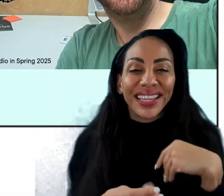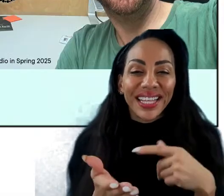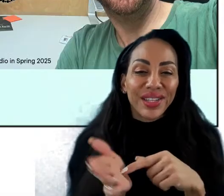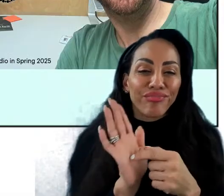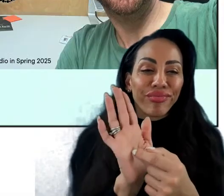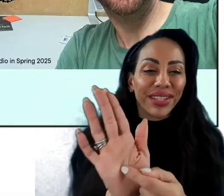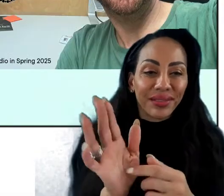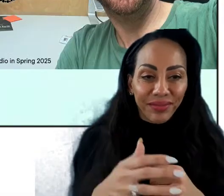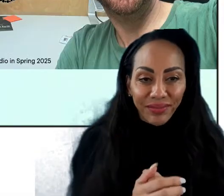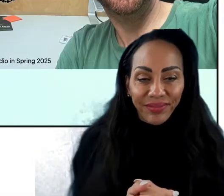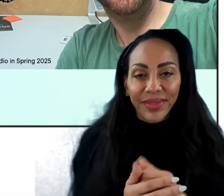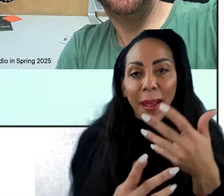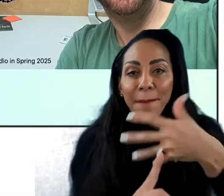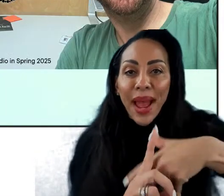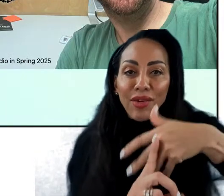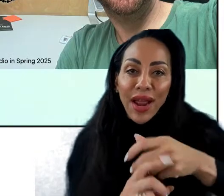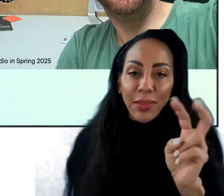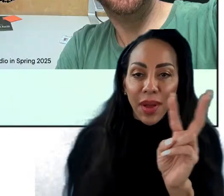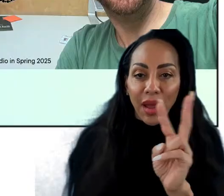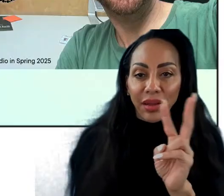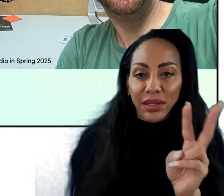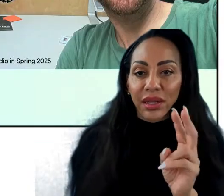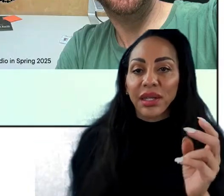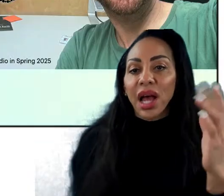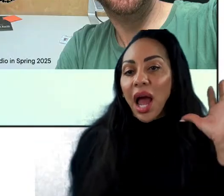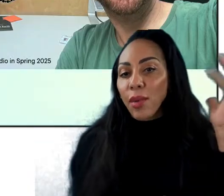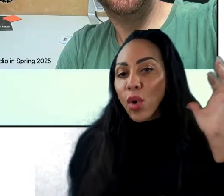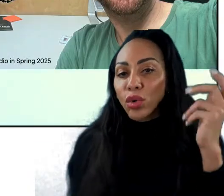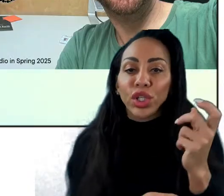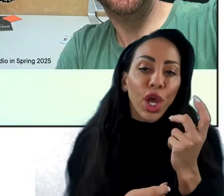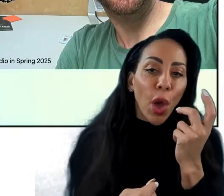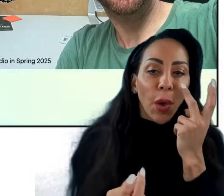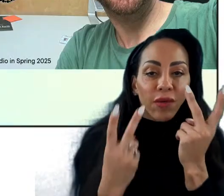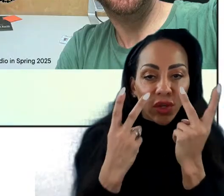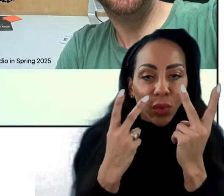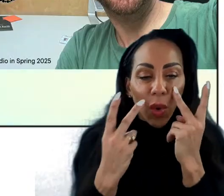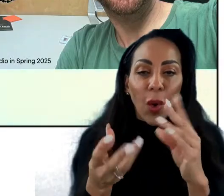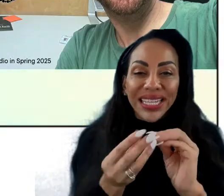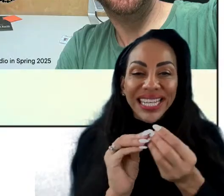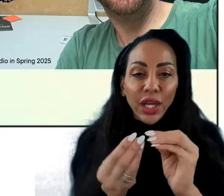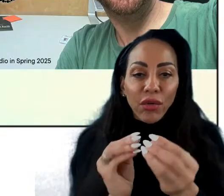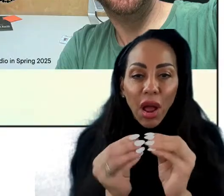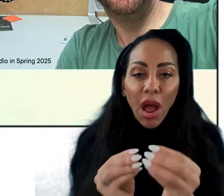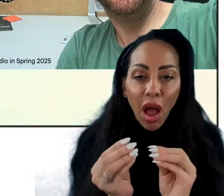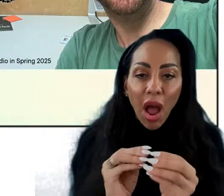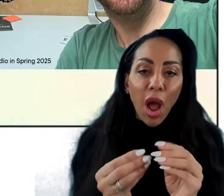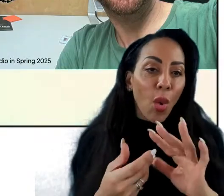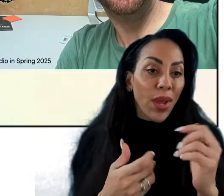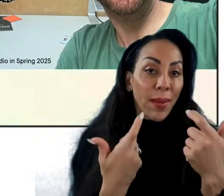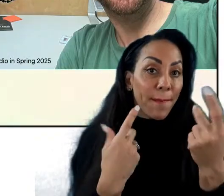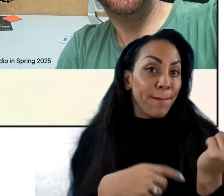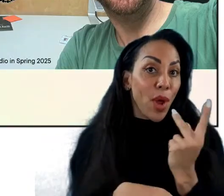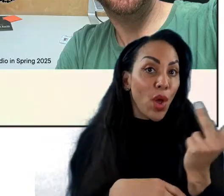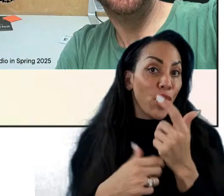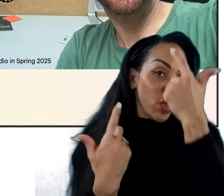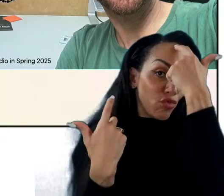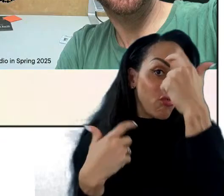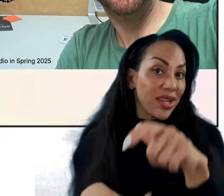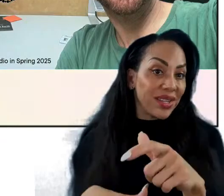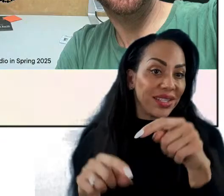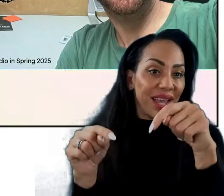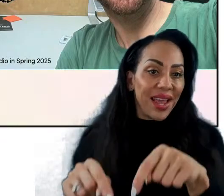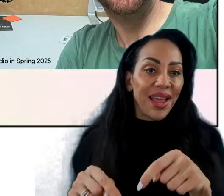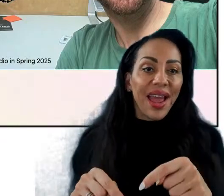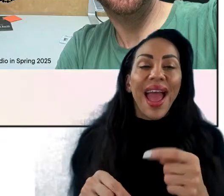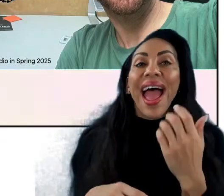So a little bit about us. So yeah, I'm an audiovisual tinkerer. Both Pete and I are residents in the studio here. Every photograph that I seem to take, my